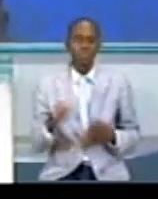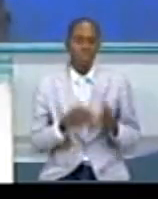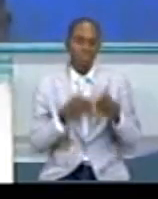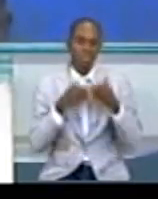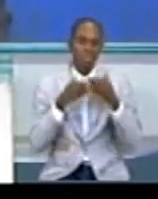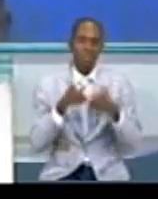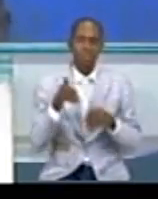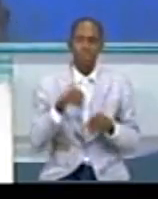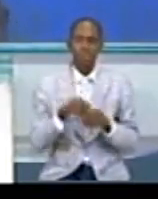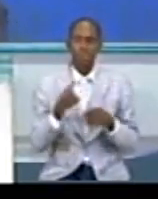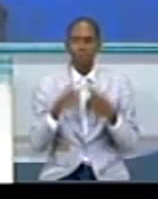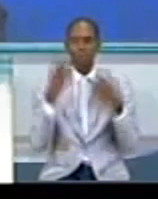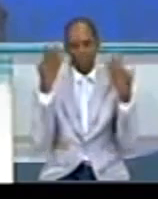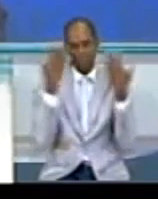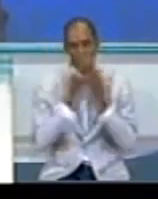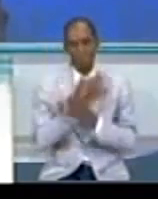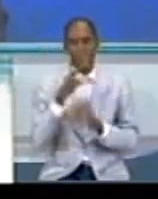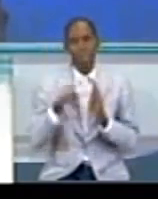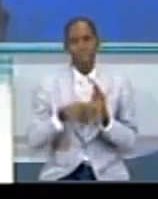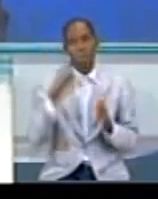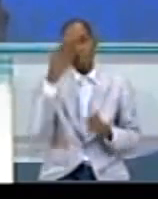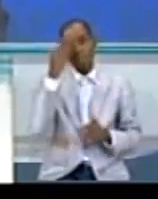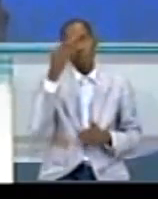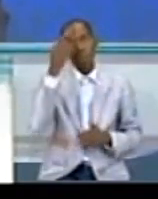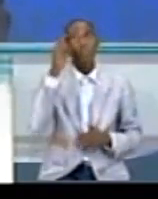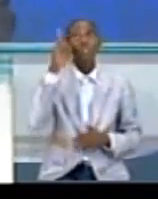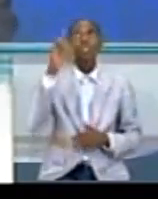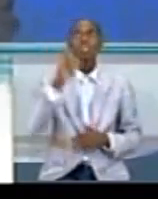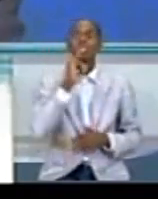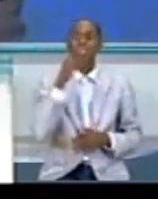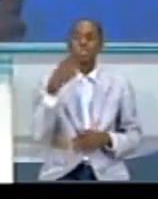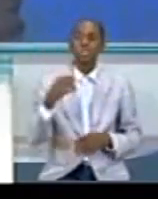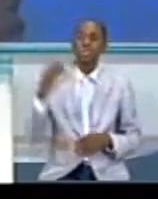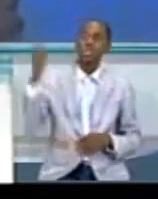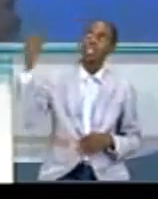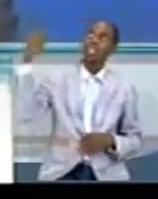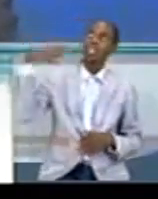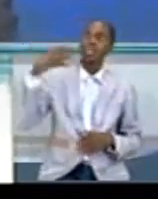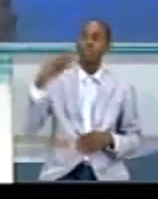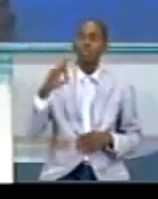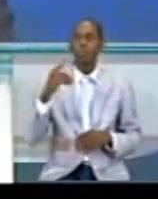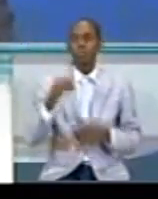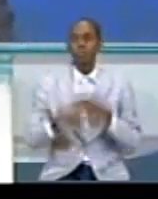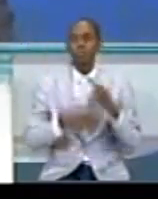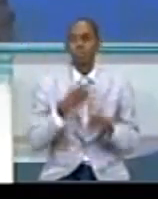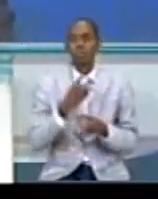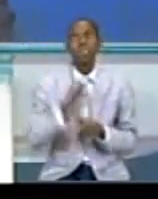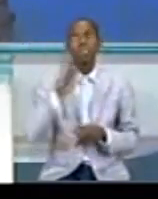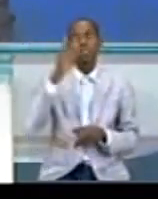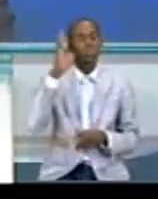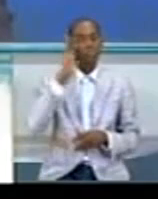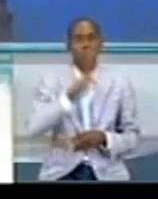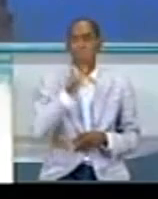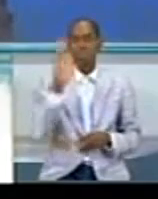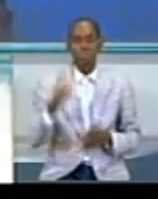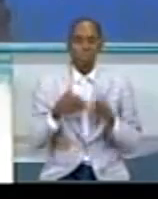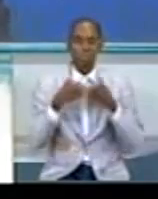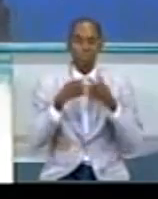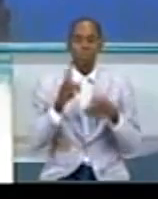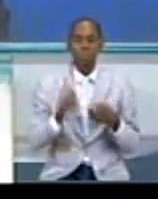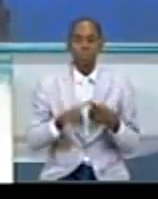Is the light of the world. He will never lead you into righteousness. He is